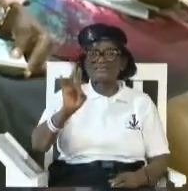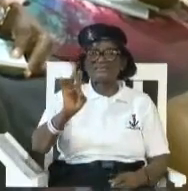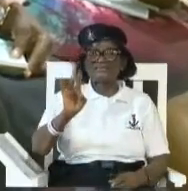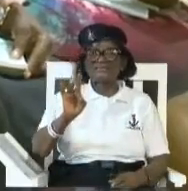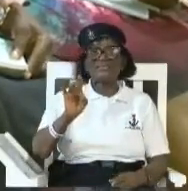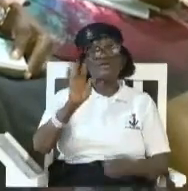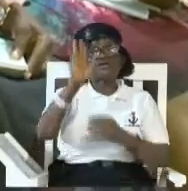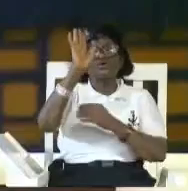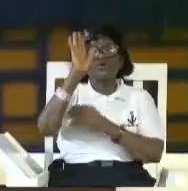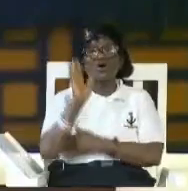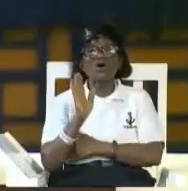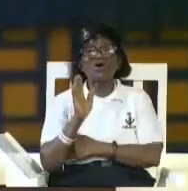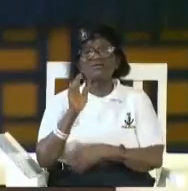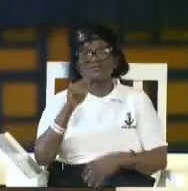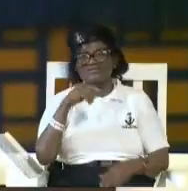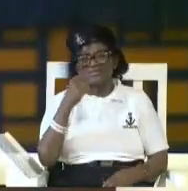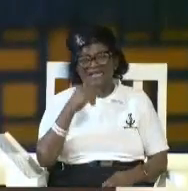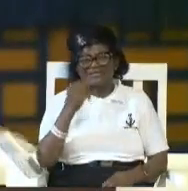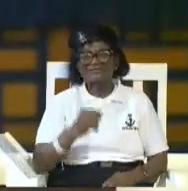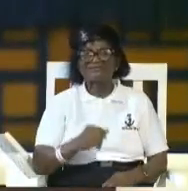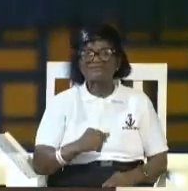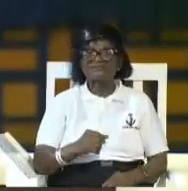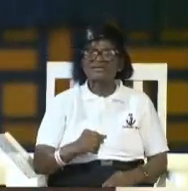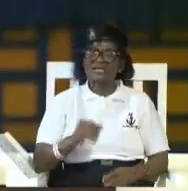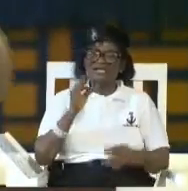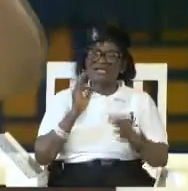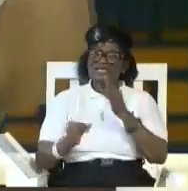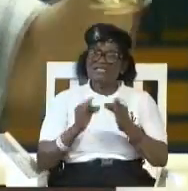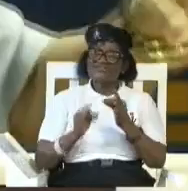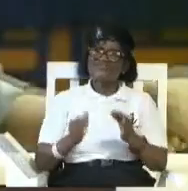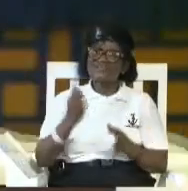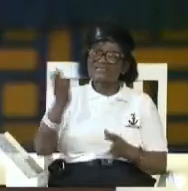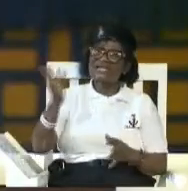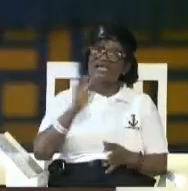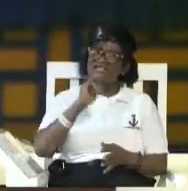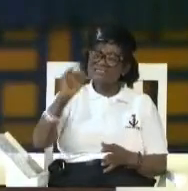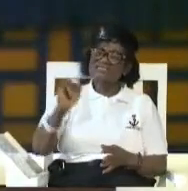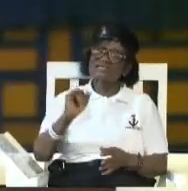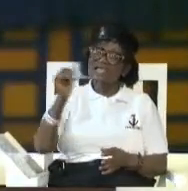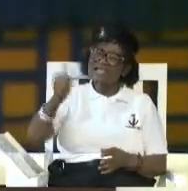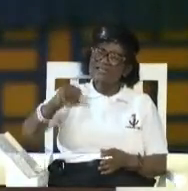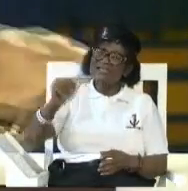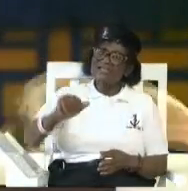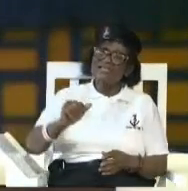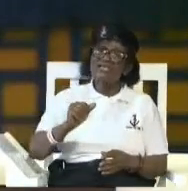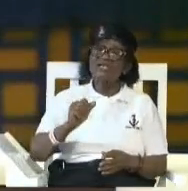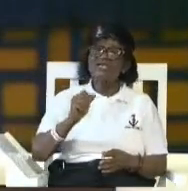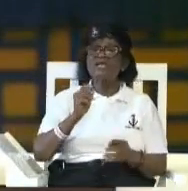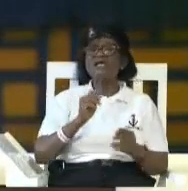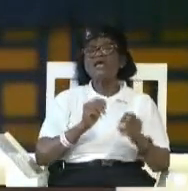God said, if there's any prophet among you,